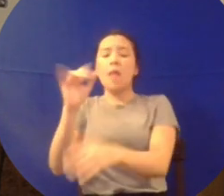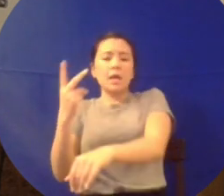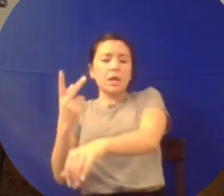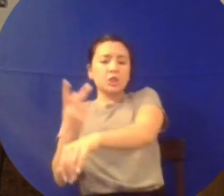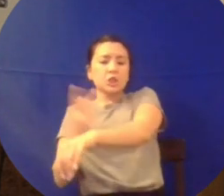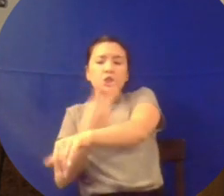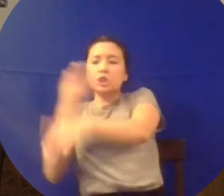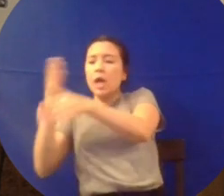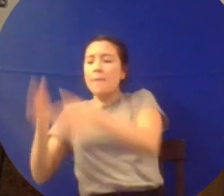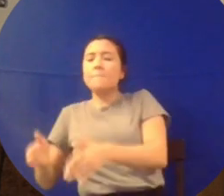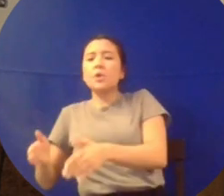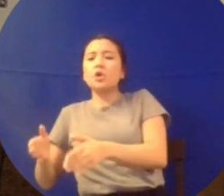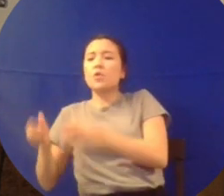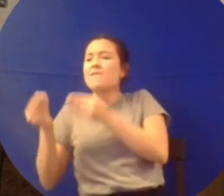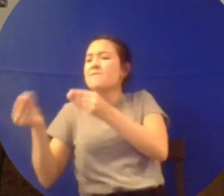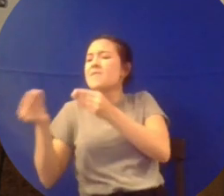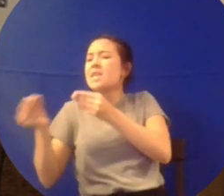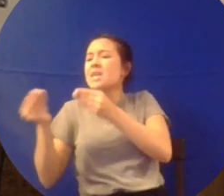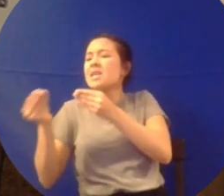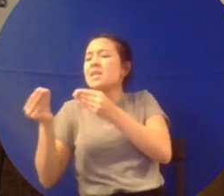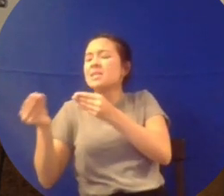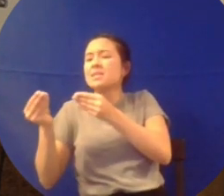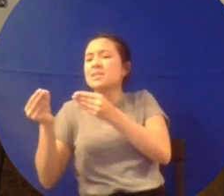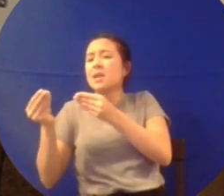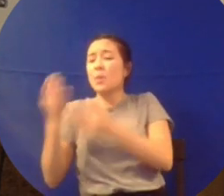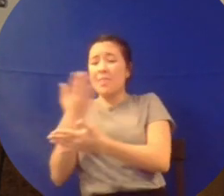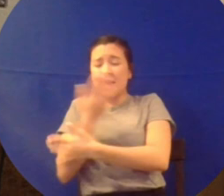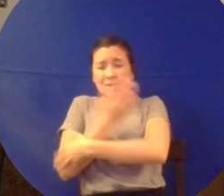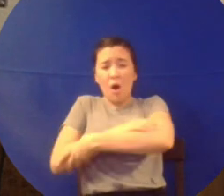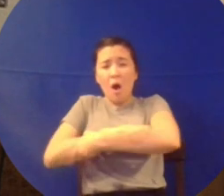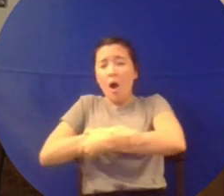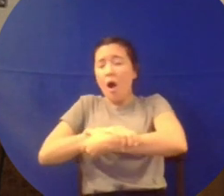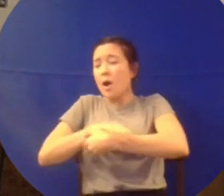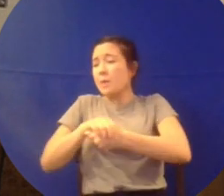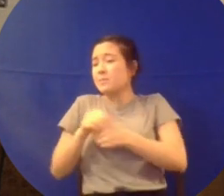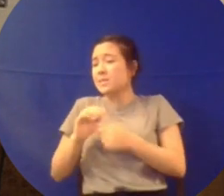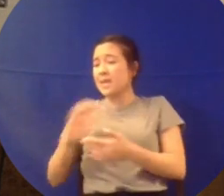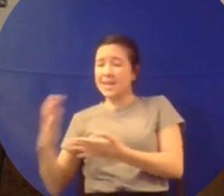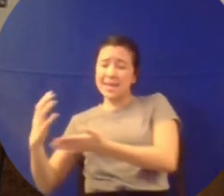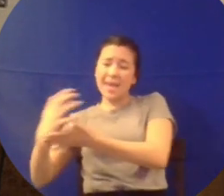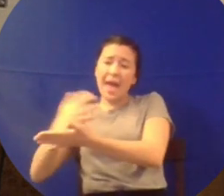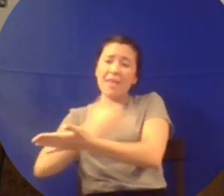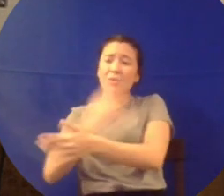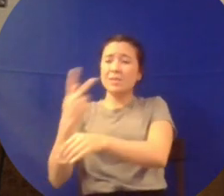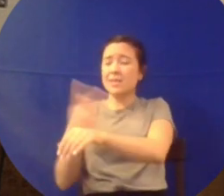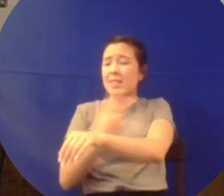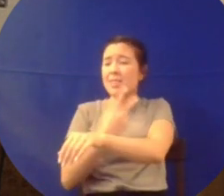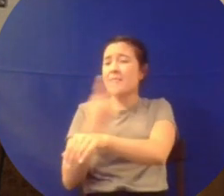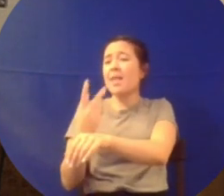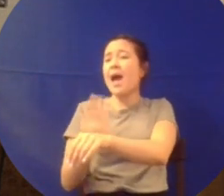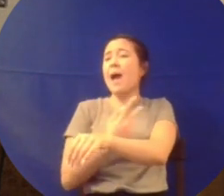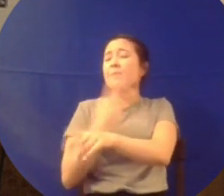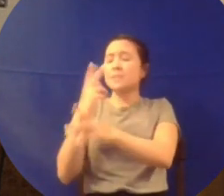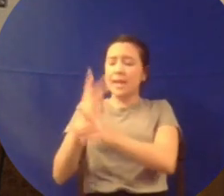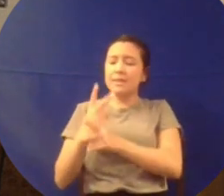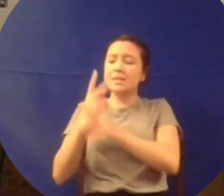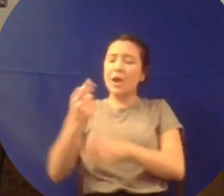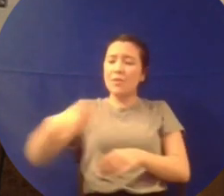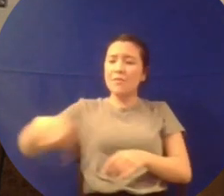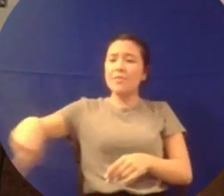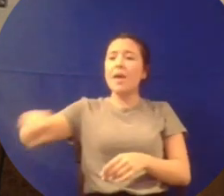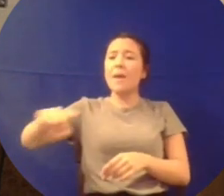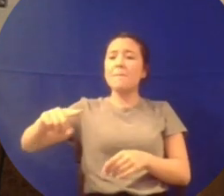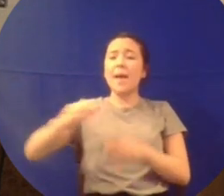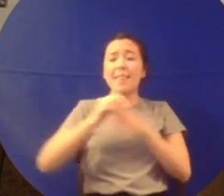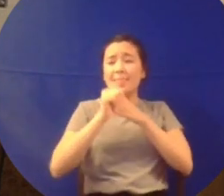flock. In his arms, he gathers the lambs, carrying them to his bosom and leading the